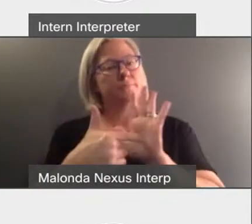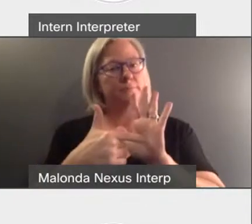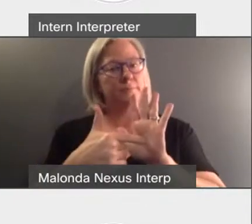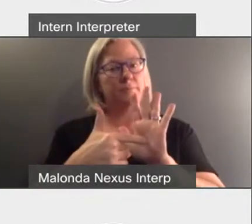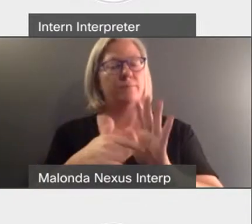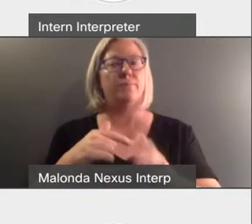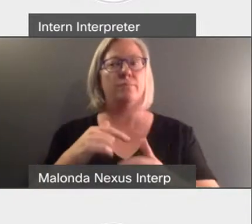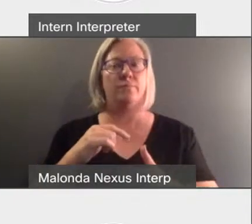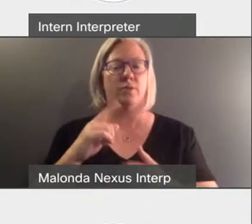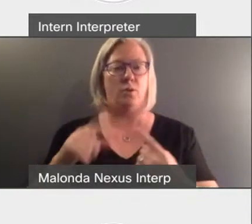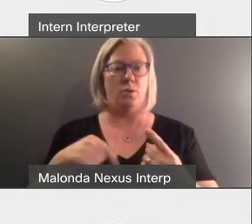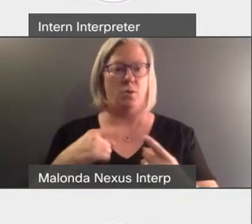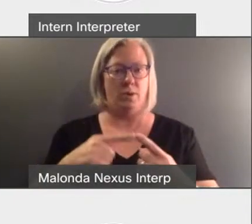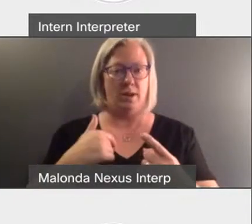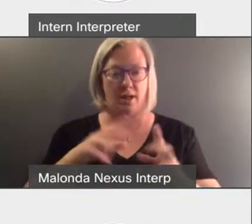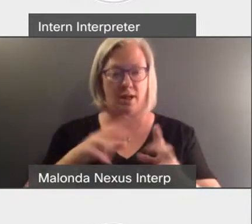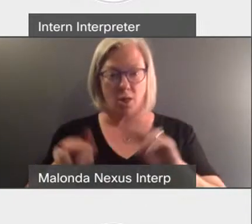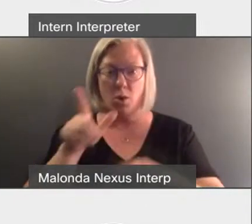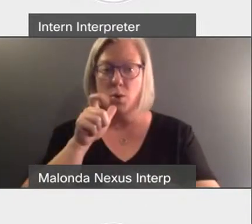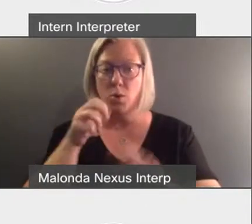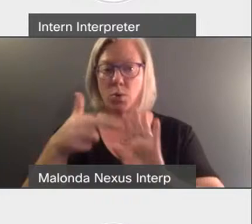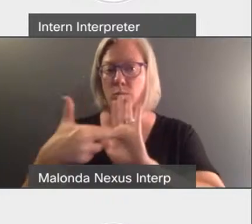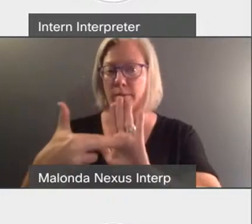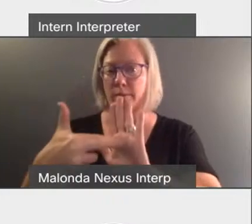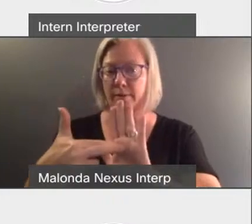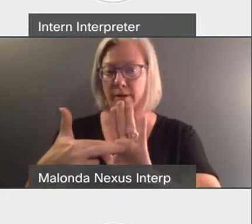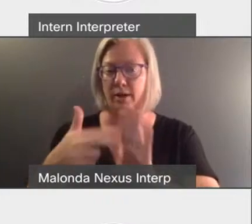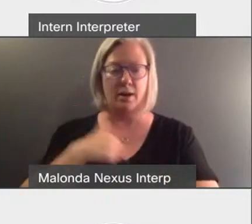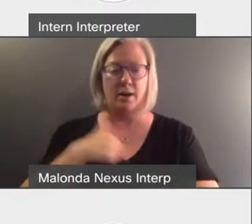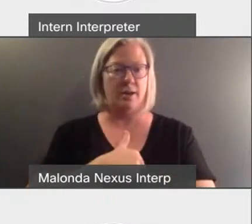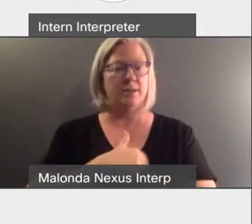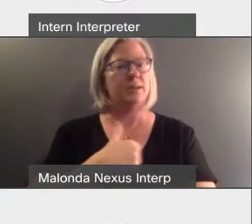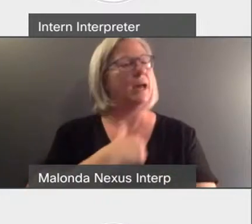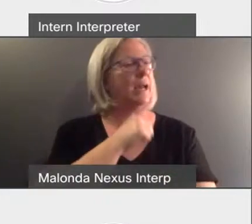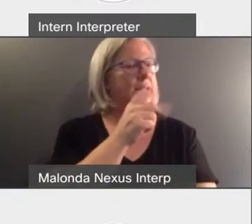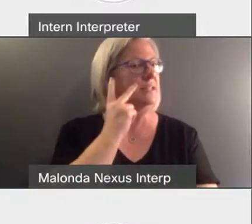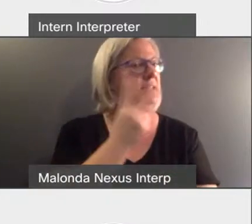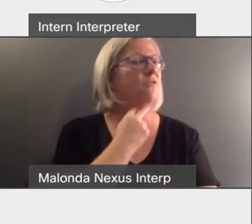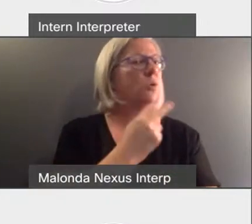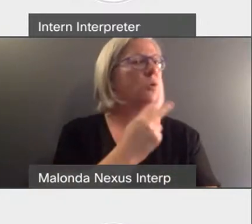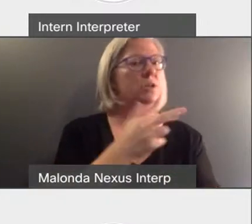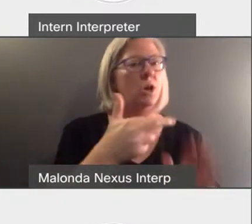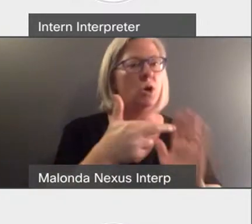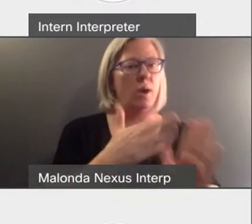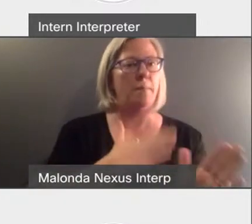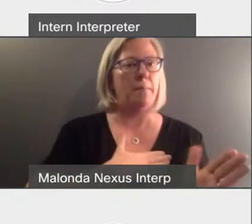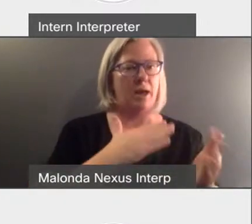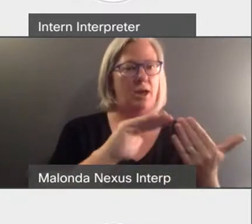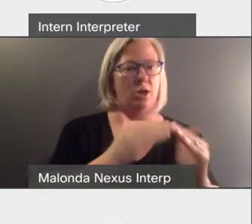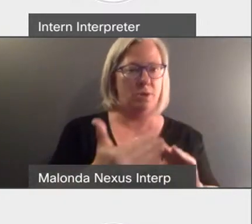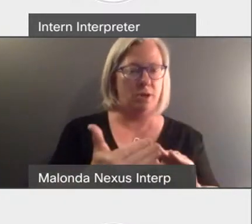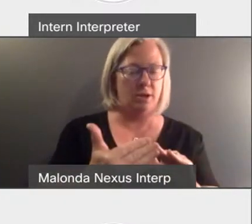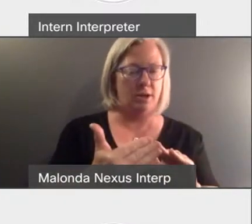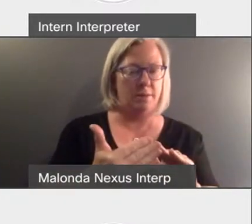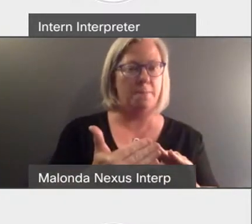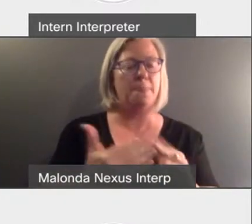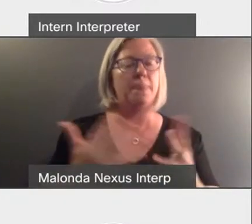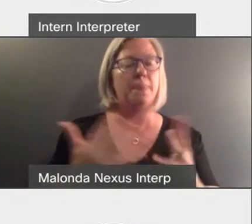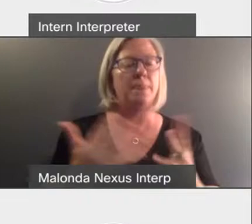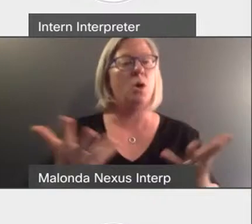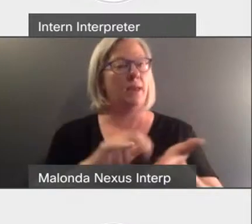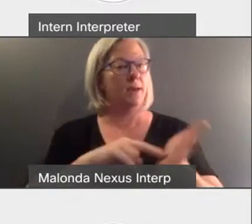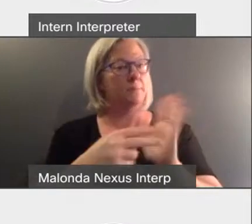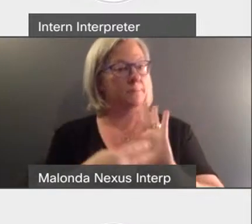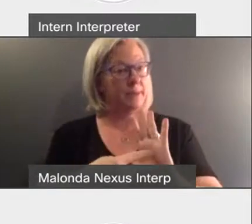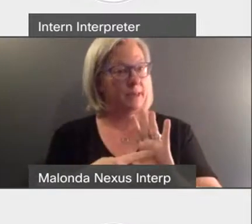When I look at the makeup of who is supposed to represent us, I do not see voices that represent my community. Isn't that what a democracy aspires to